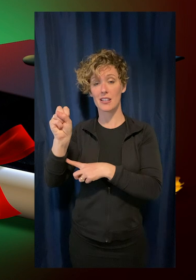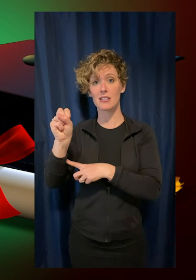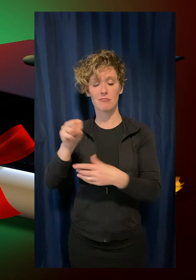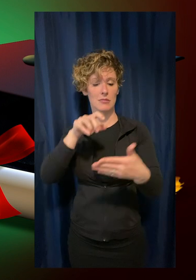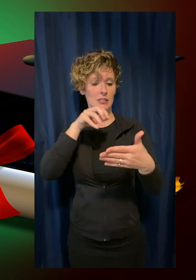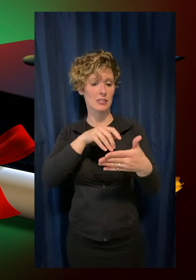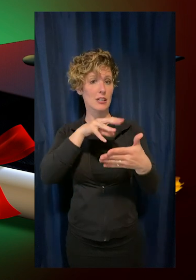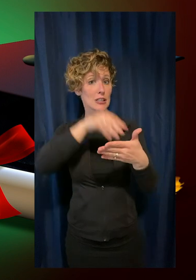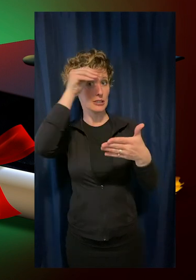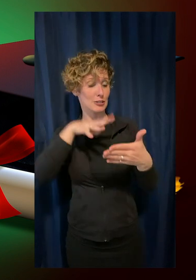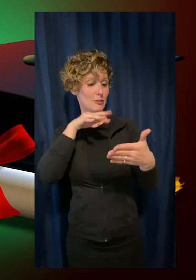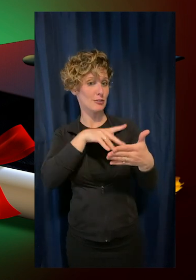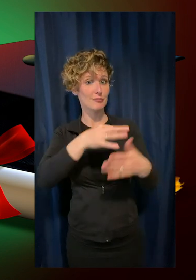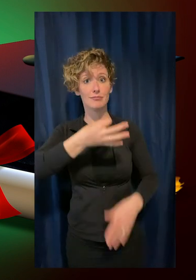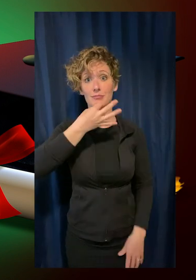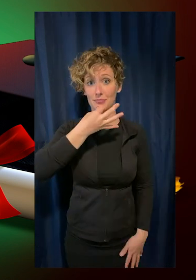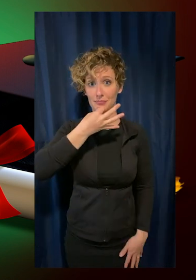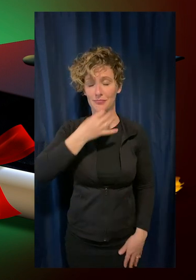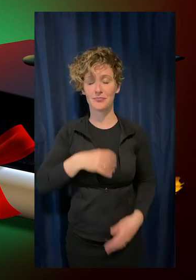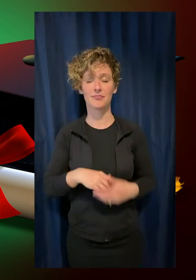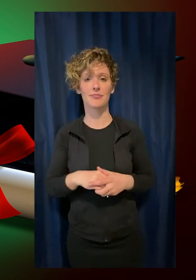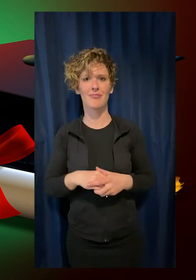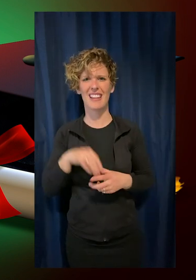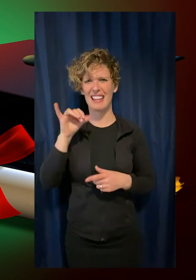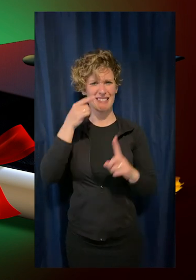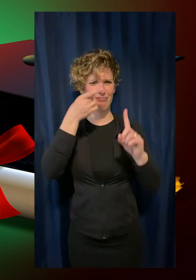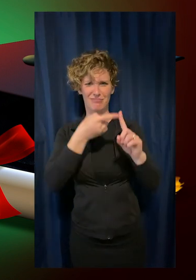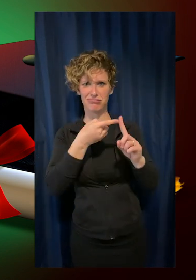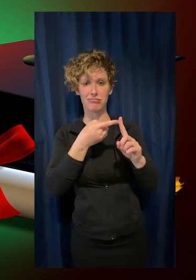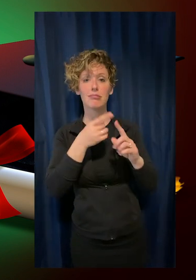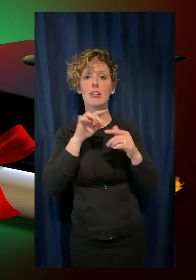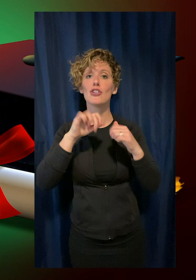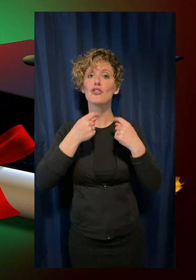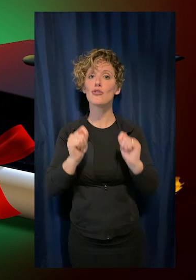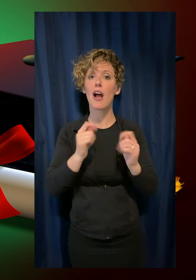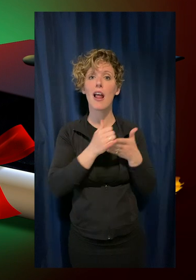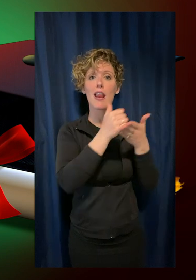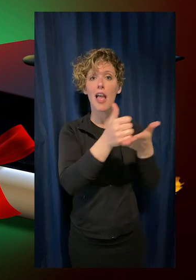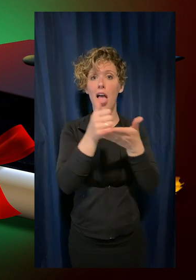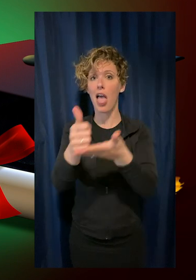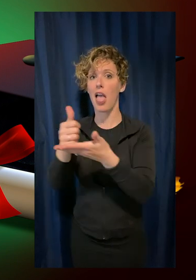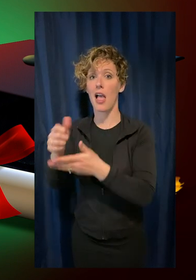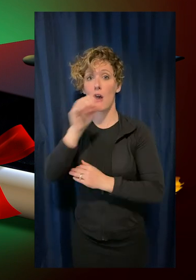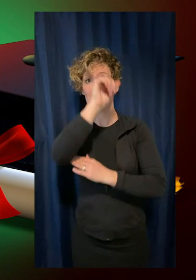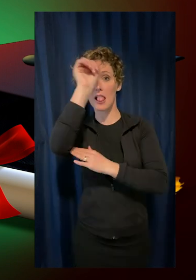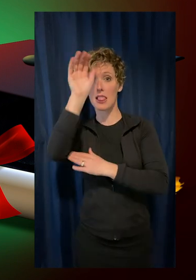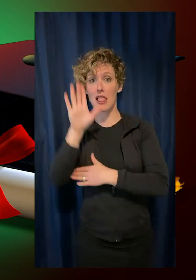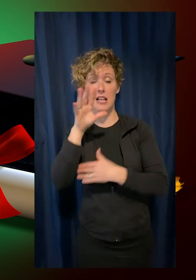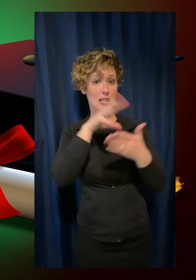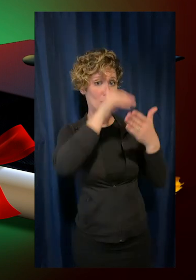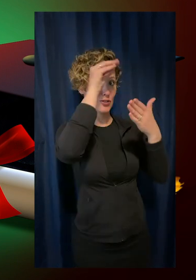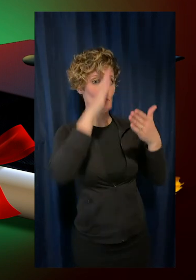was established to function as an ambassador program, bringing academically talented students together from